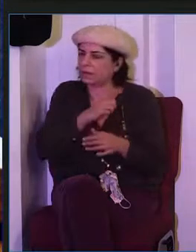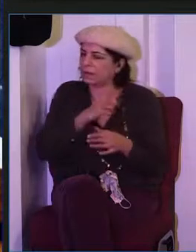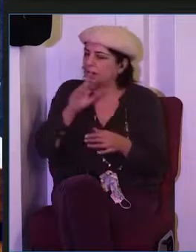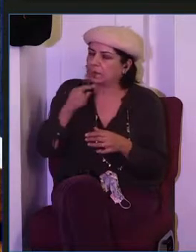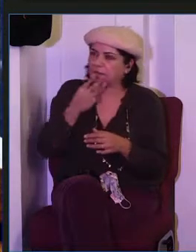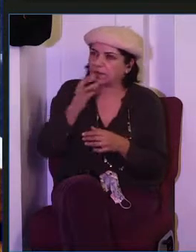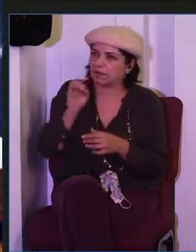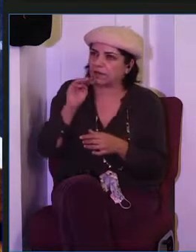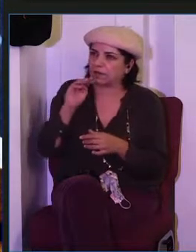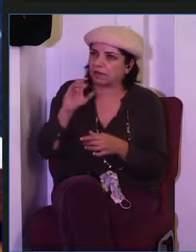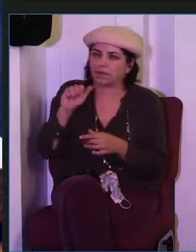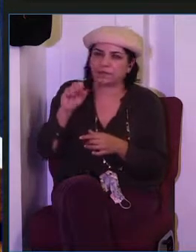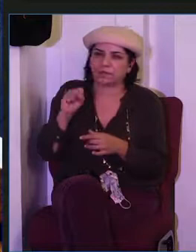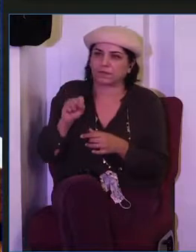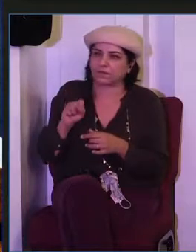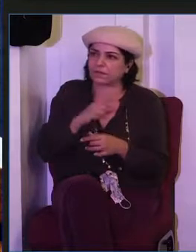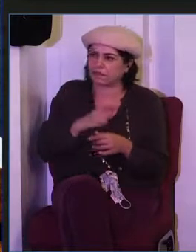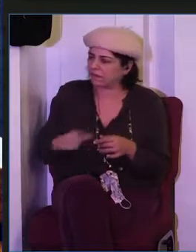path?